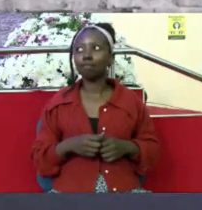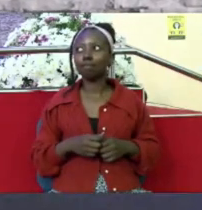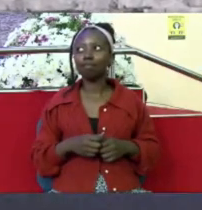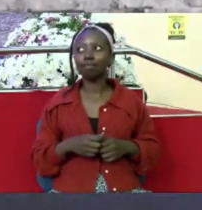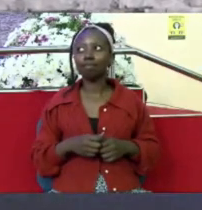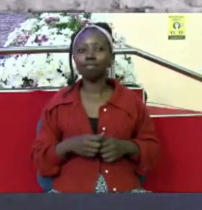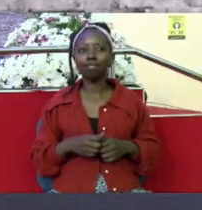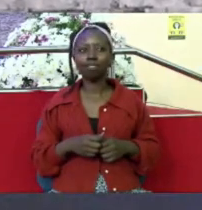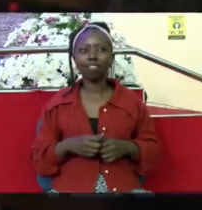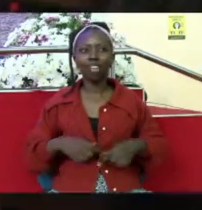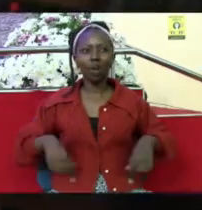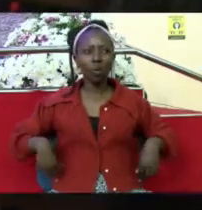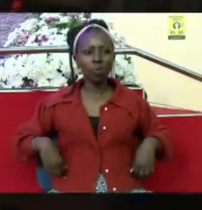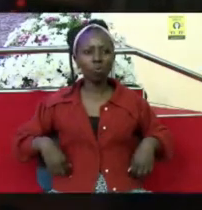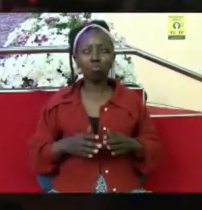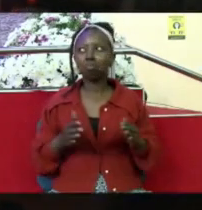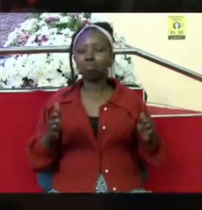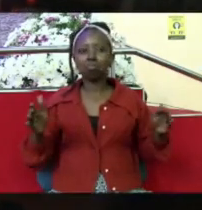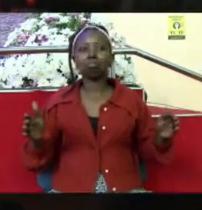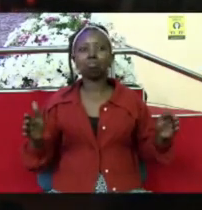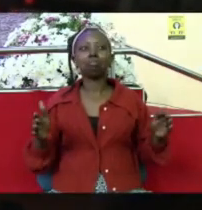imeingia hiyo kitu kingine.